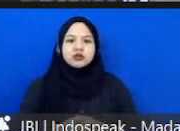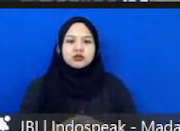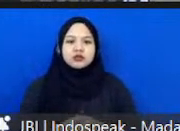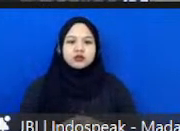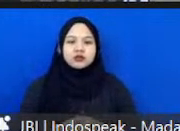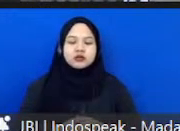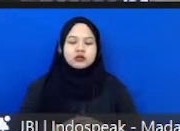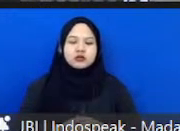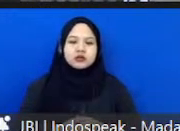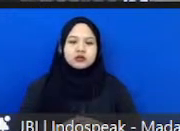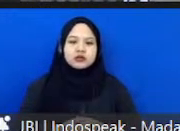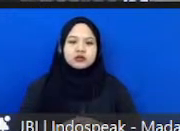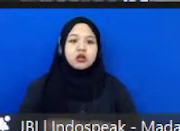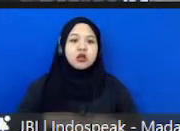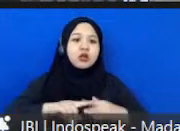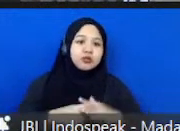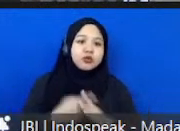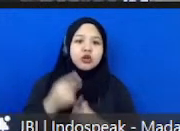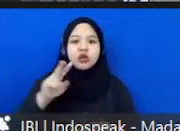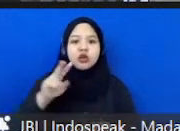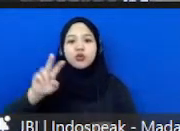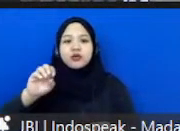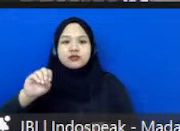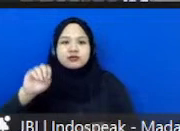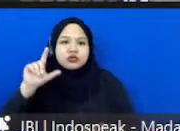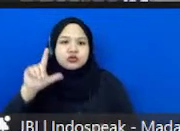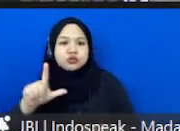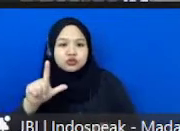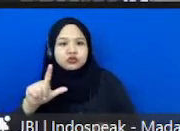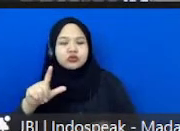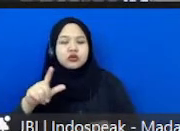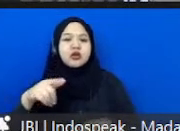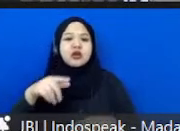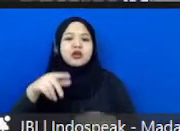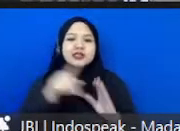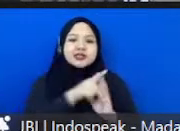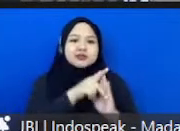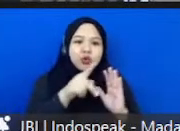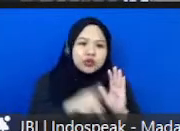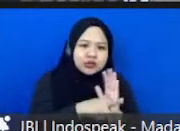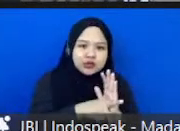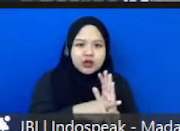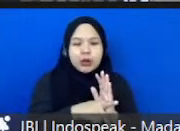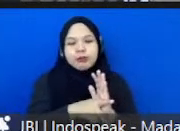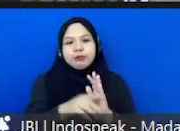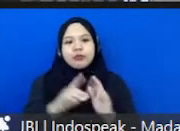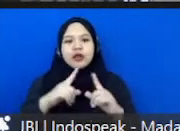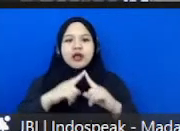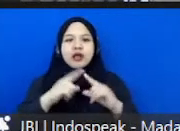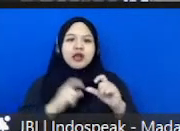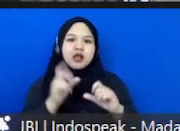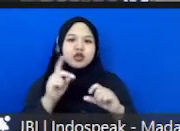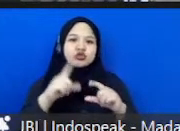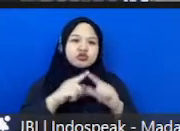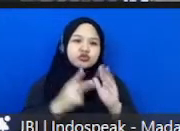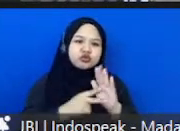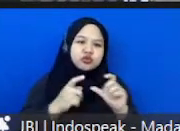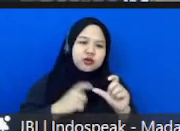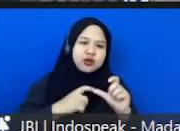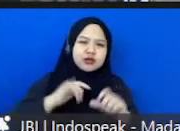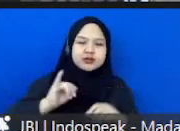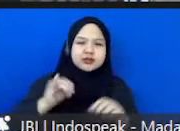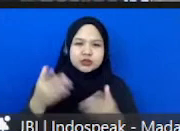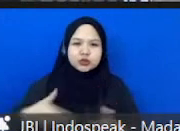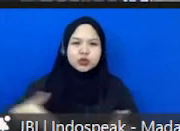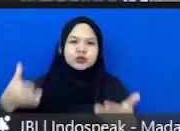so, by 2007, the National Security Insurance Scheme has been improved by including